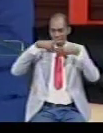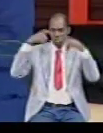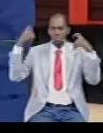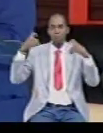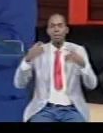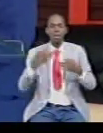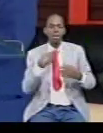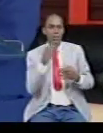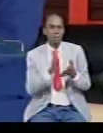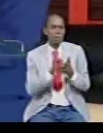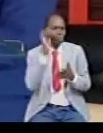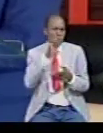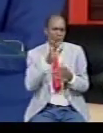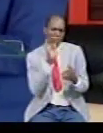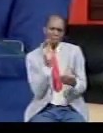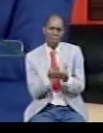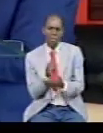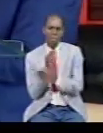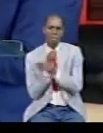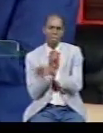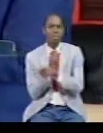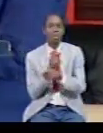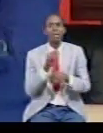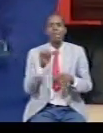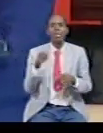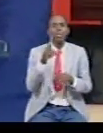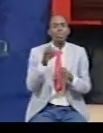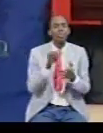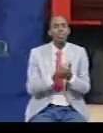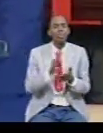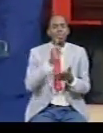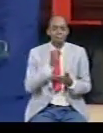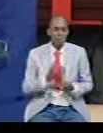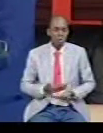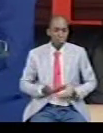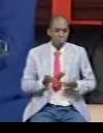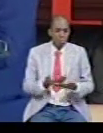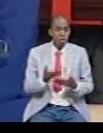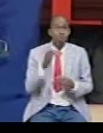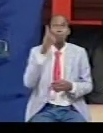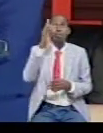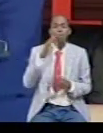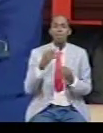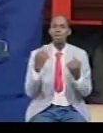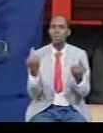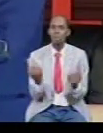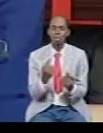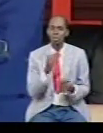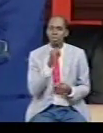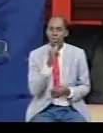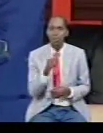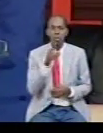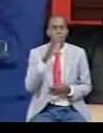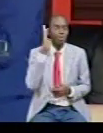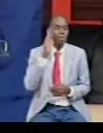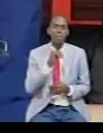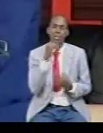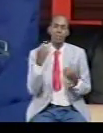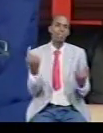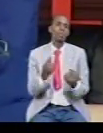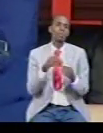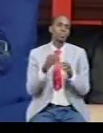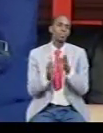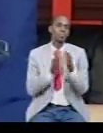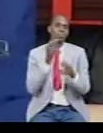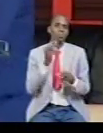marry this one. Whosoever is born of God sinneth not, you will not sin. They'll